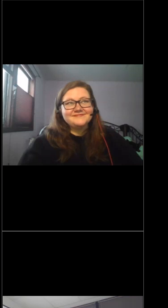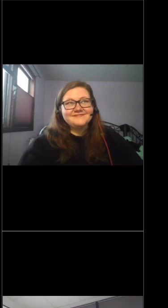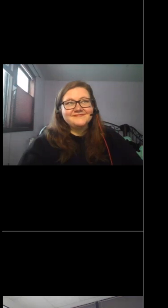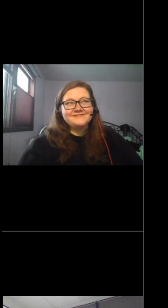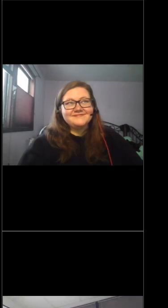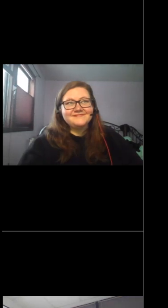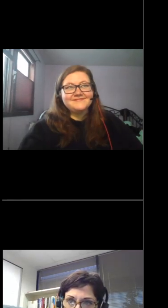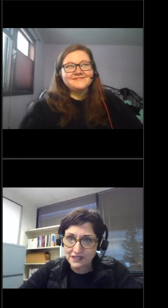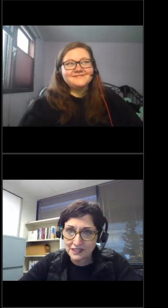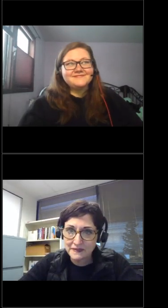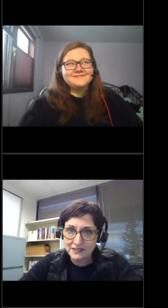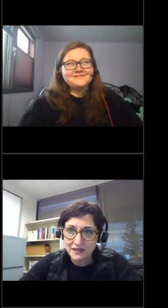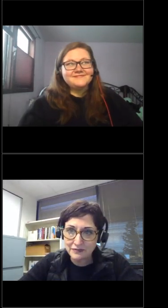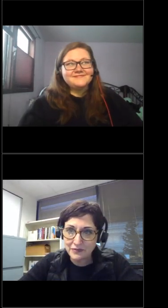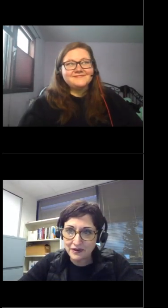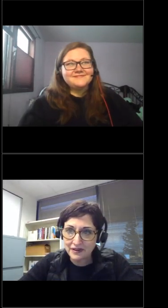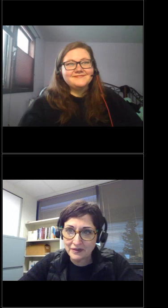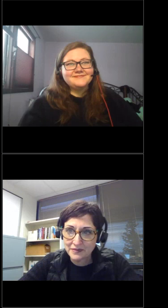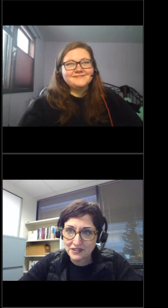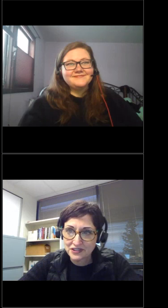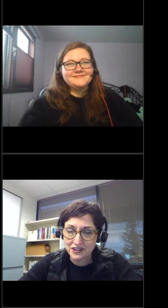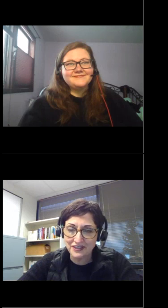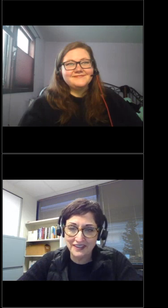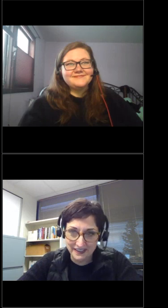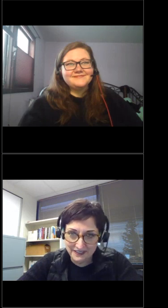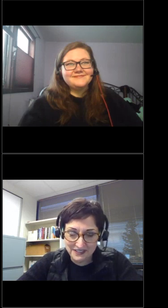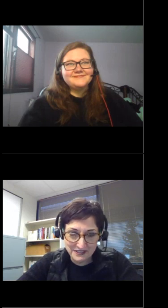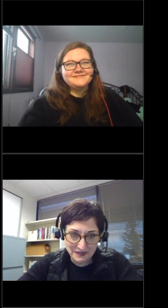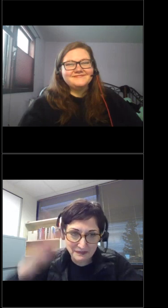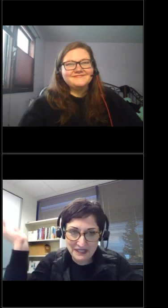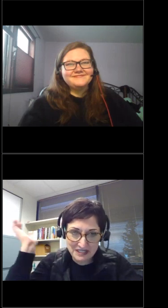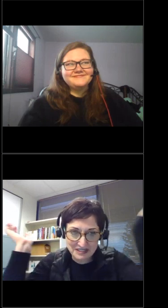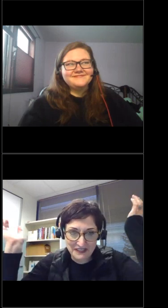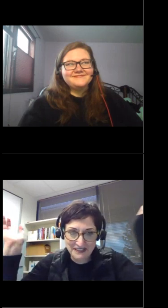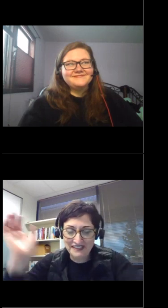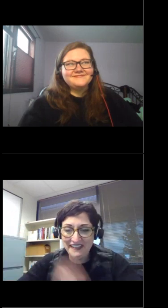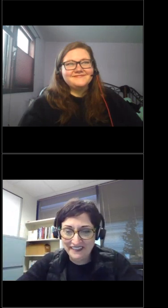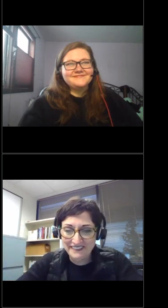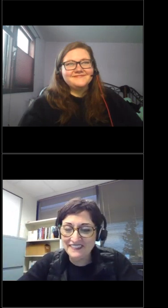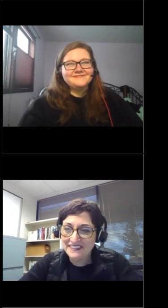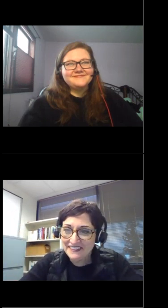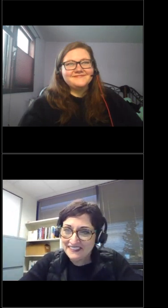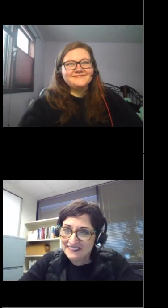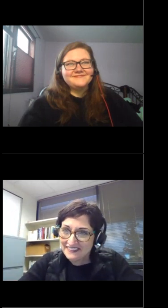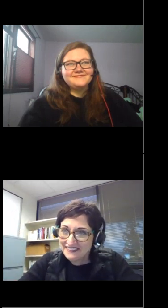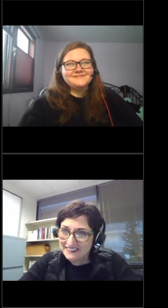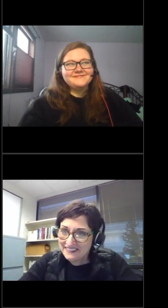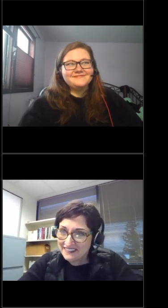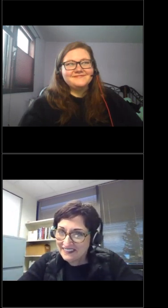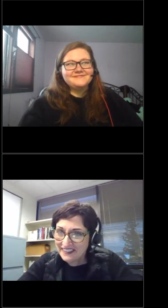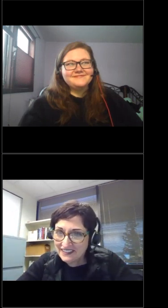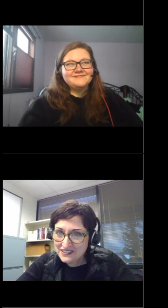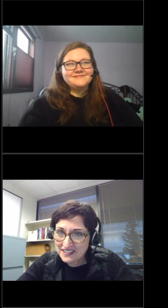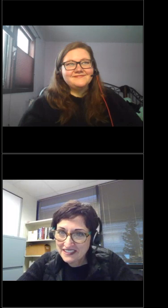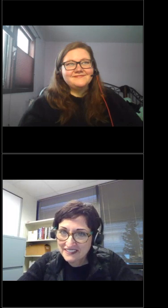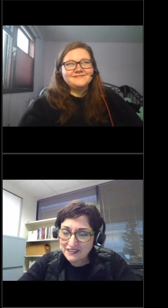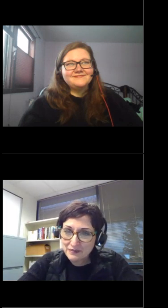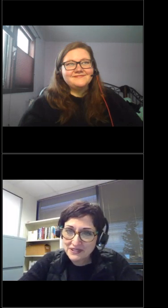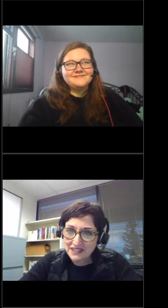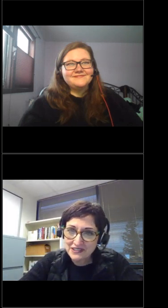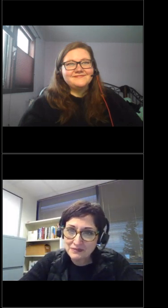it. Folks asked me to do that before and I wasn't sure how to do it, but I just figured it out. All right, it looks